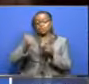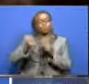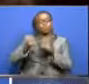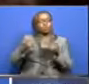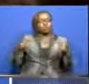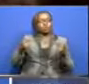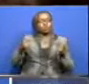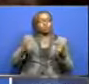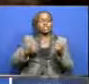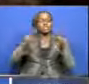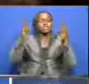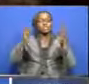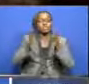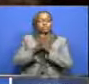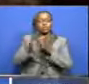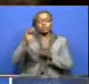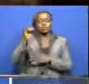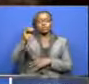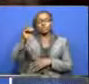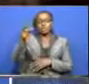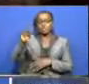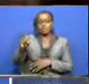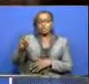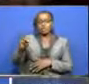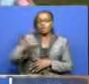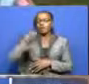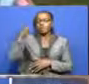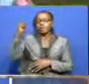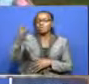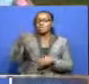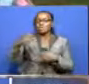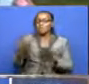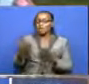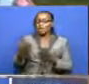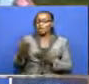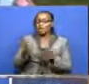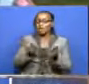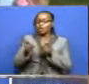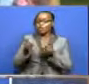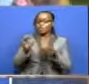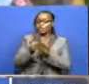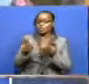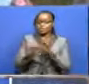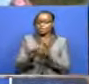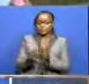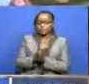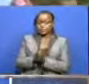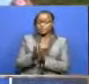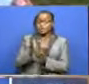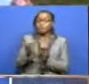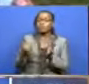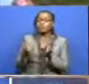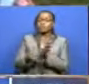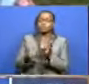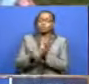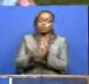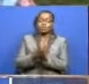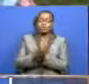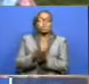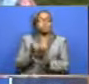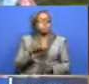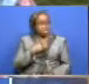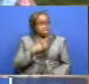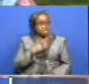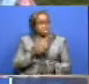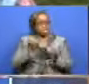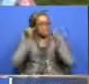his ODM party on how it was handling the whole issue. If the problem is with Obado as an individual, let